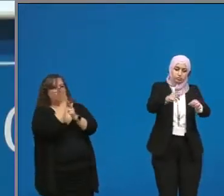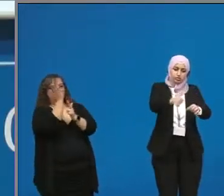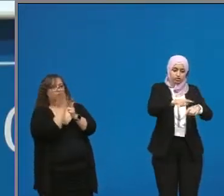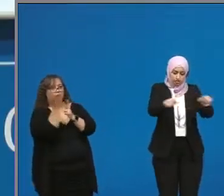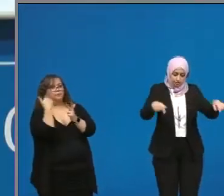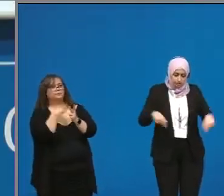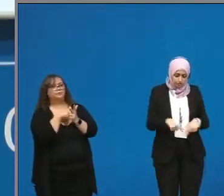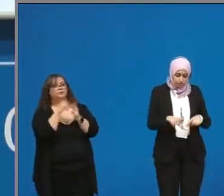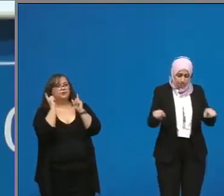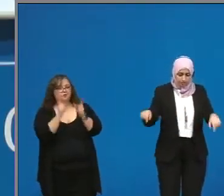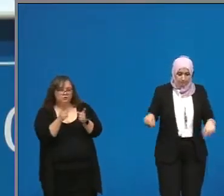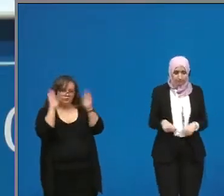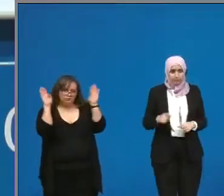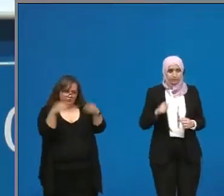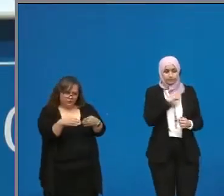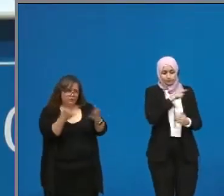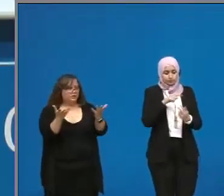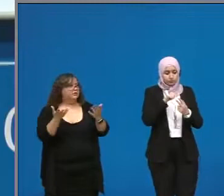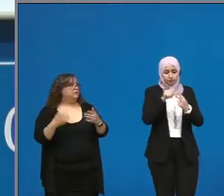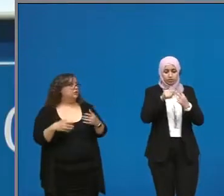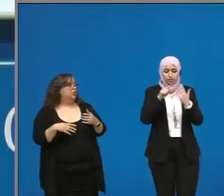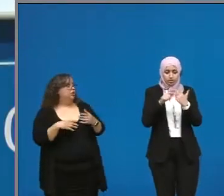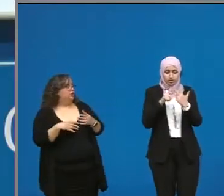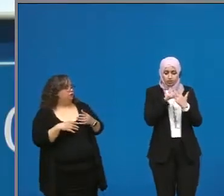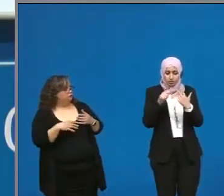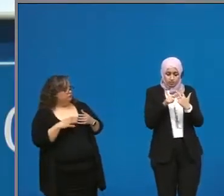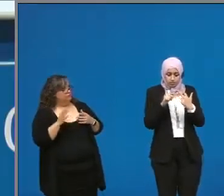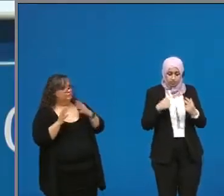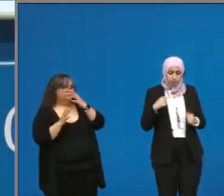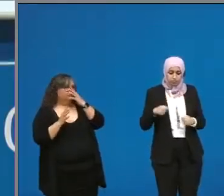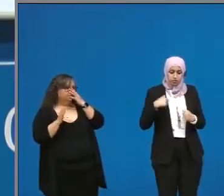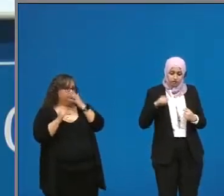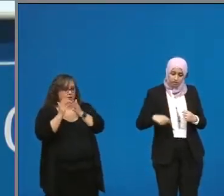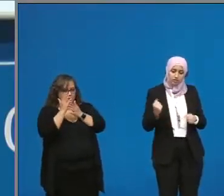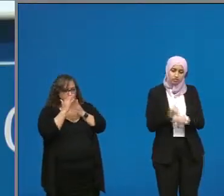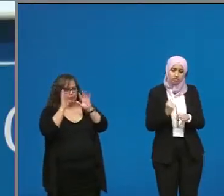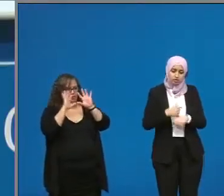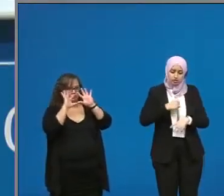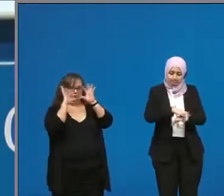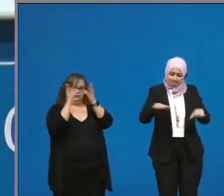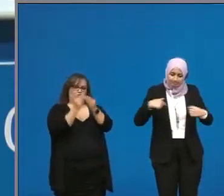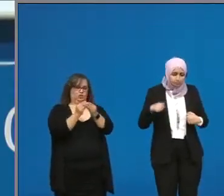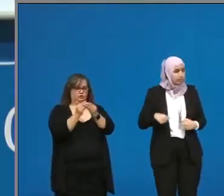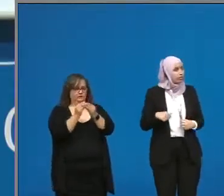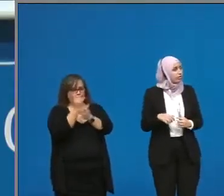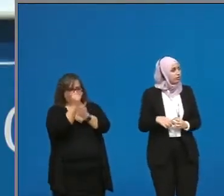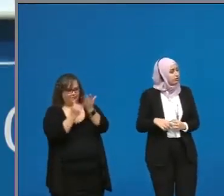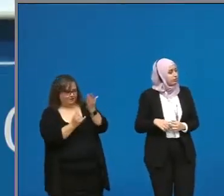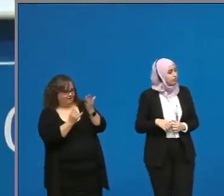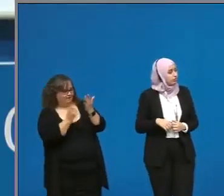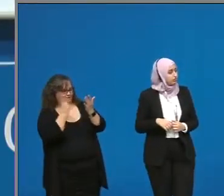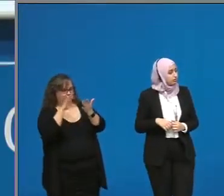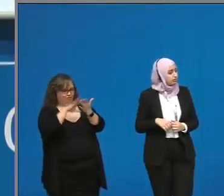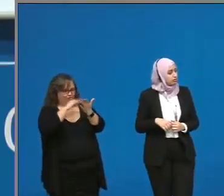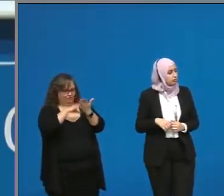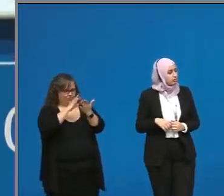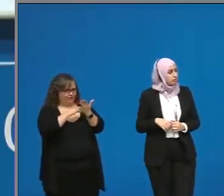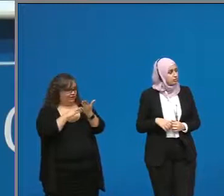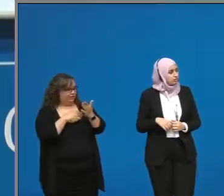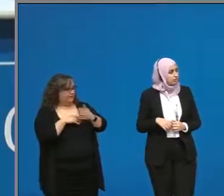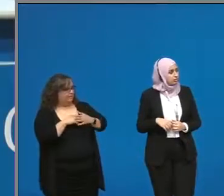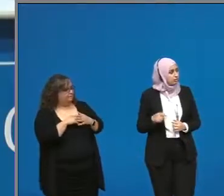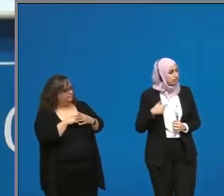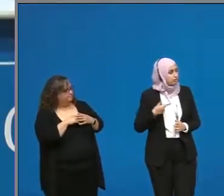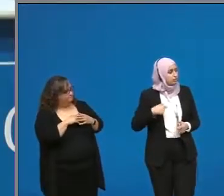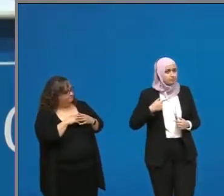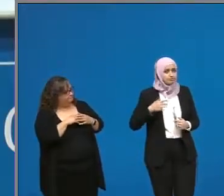got to focus on, and that's the tenant part of universal design for learning. So we opened up today and we said, or my session earlier on, and we